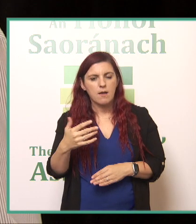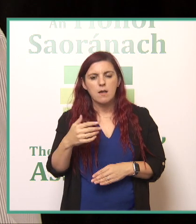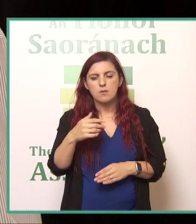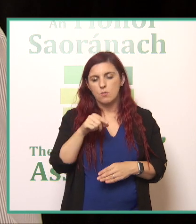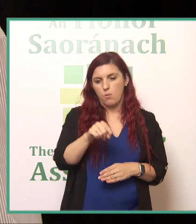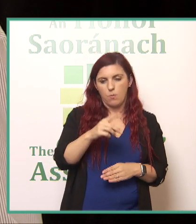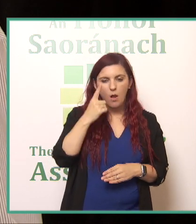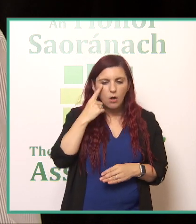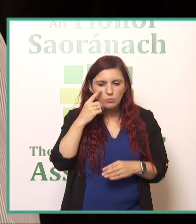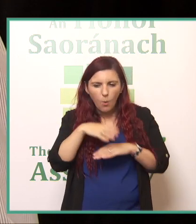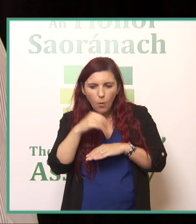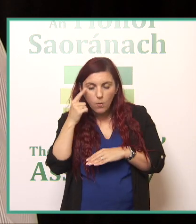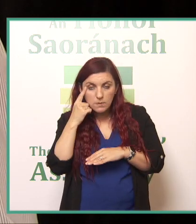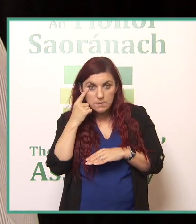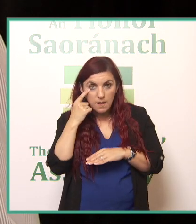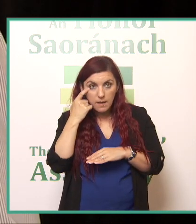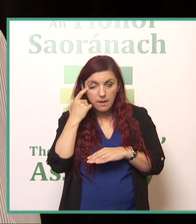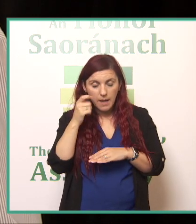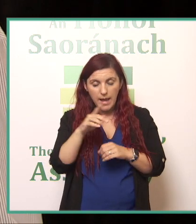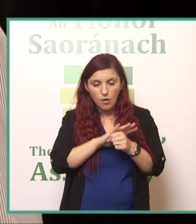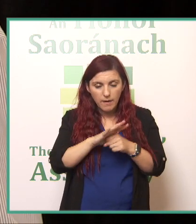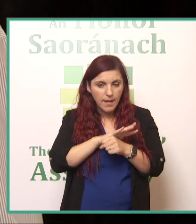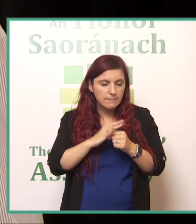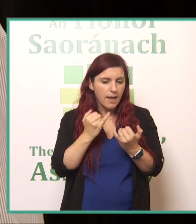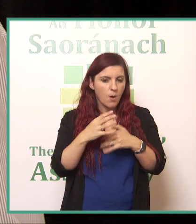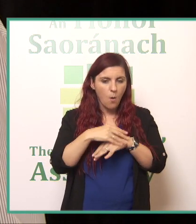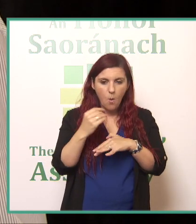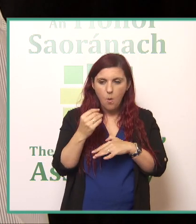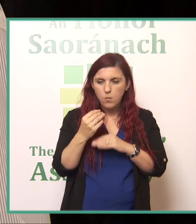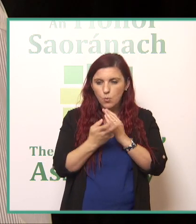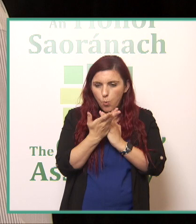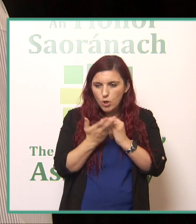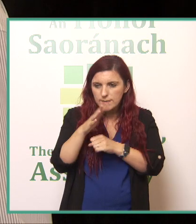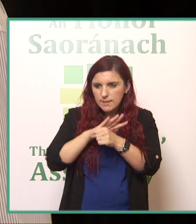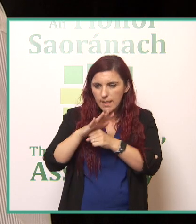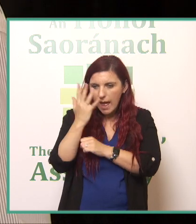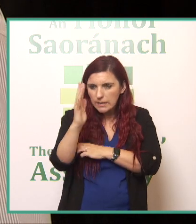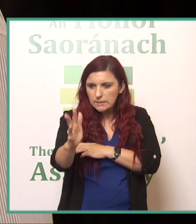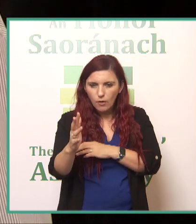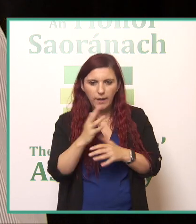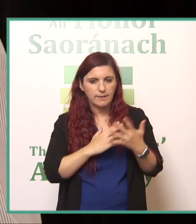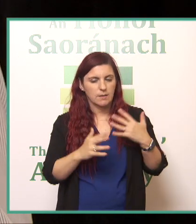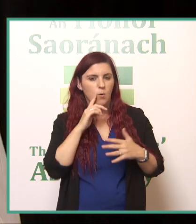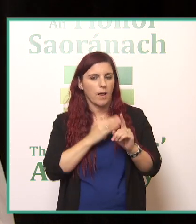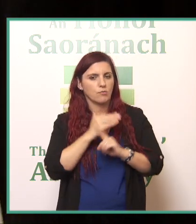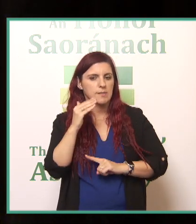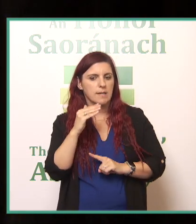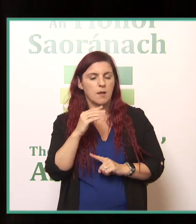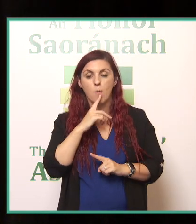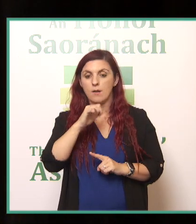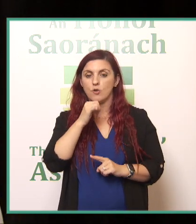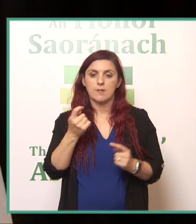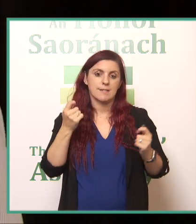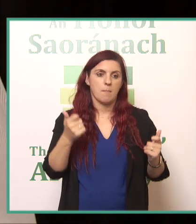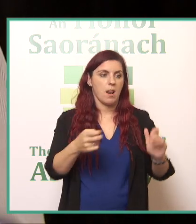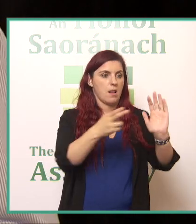old woodland sites that we have and some of the sensitive areas that we have as well to increase the level of biodiversity. But it's not as simple as just